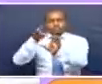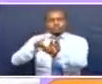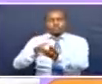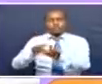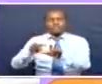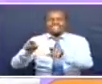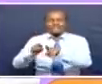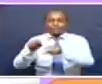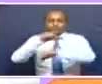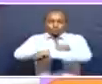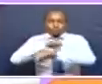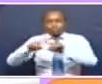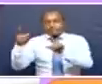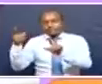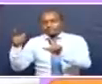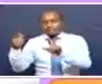I want to put it very clearly to you